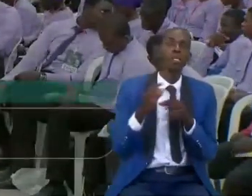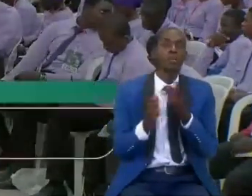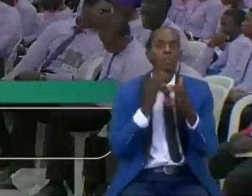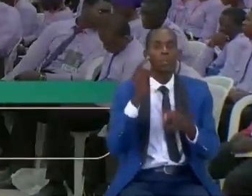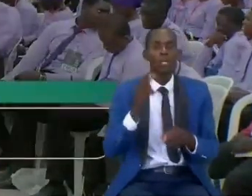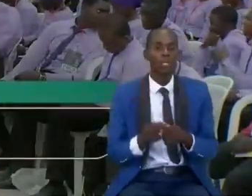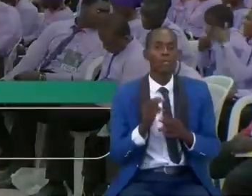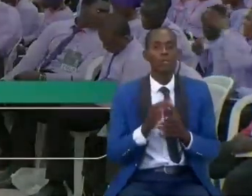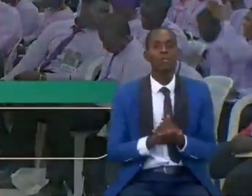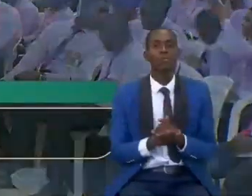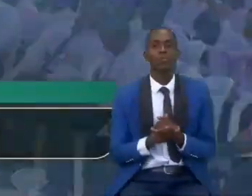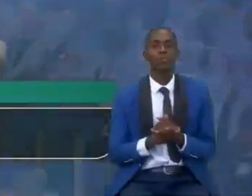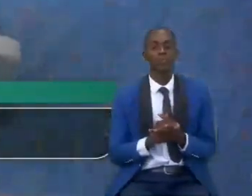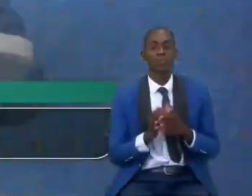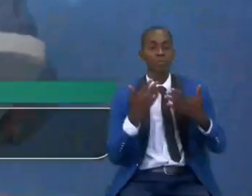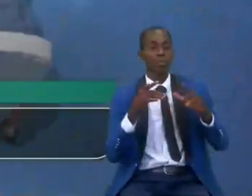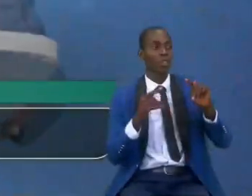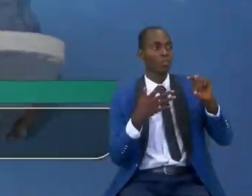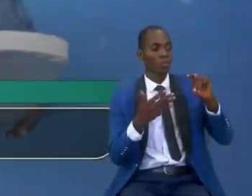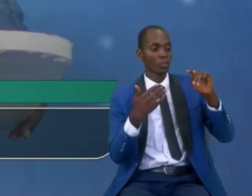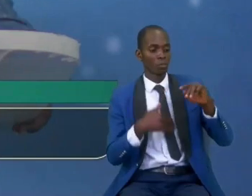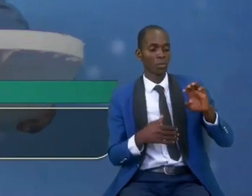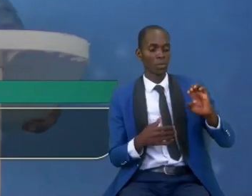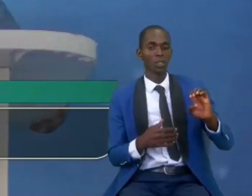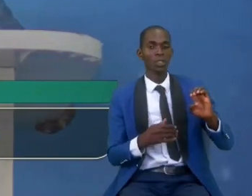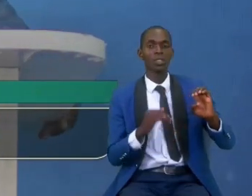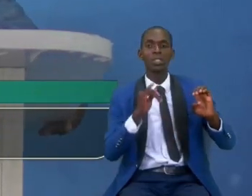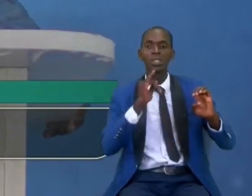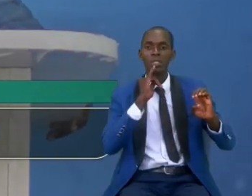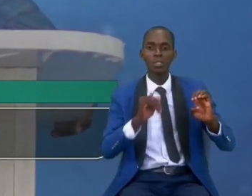empowerment. Empowerment. It will give you power.